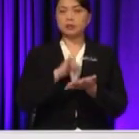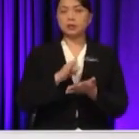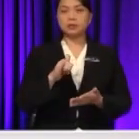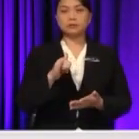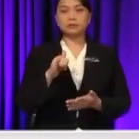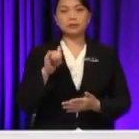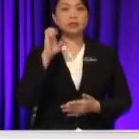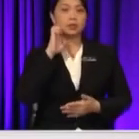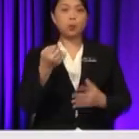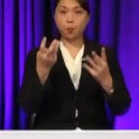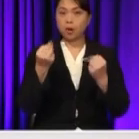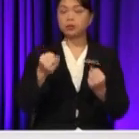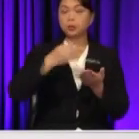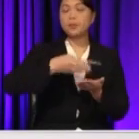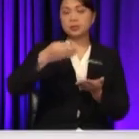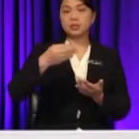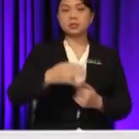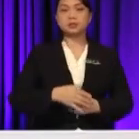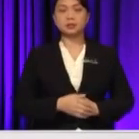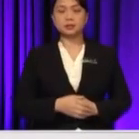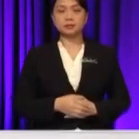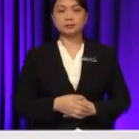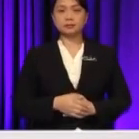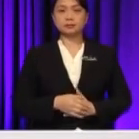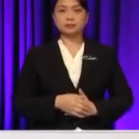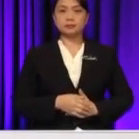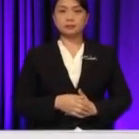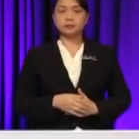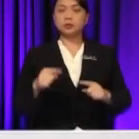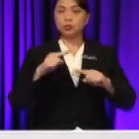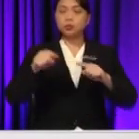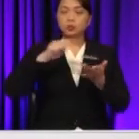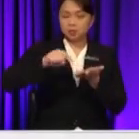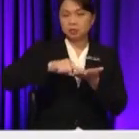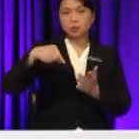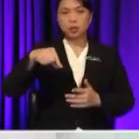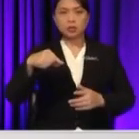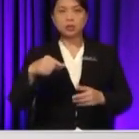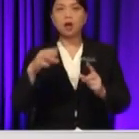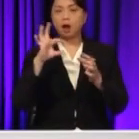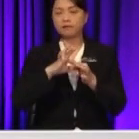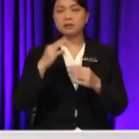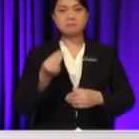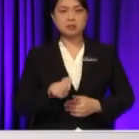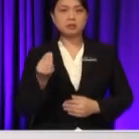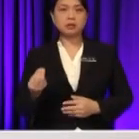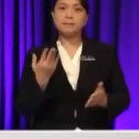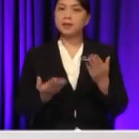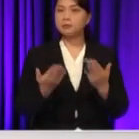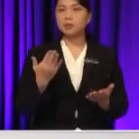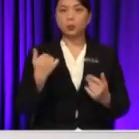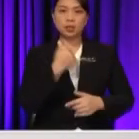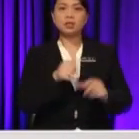to shop for clothes on foot. I have to agree with you because we need to check the quality of the material that we are purchasing, and then maybe we can